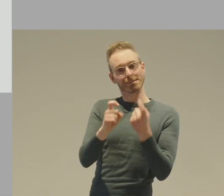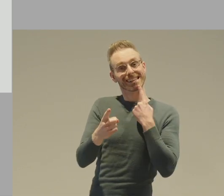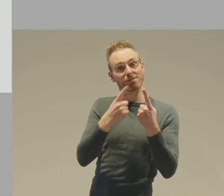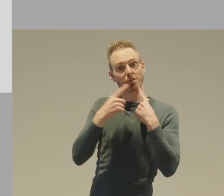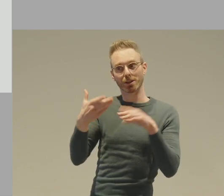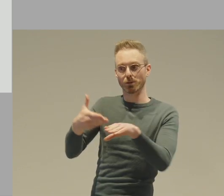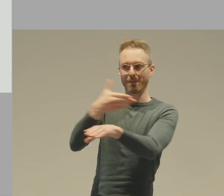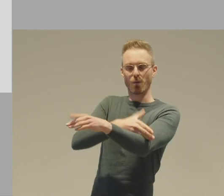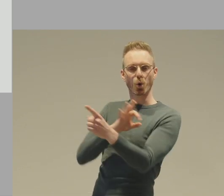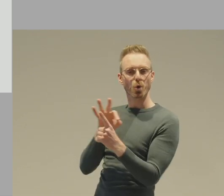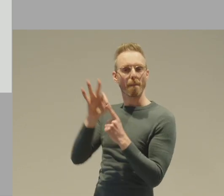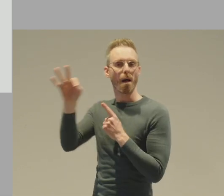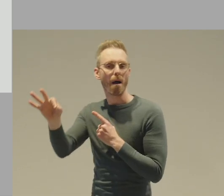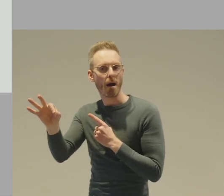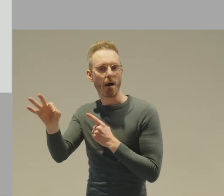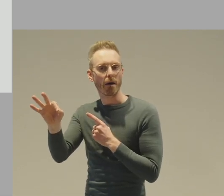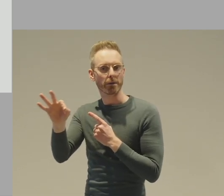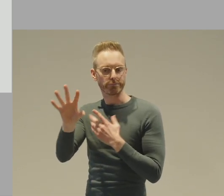time.